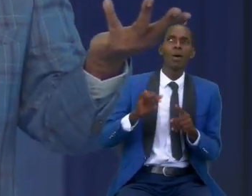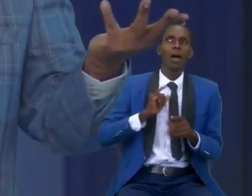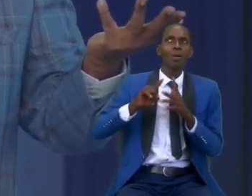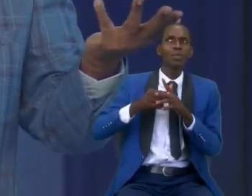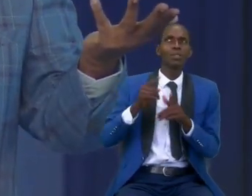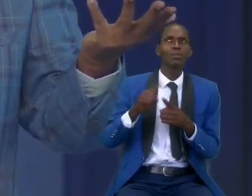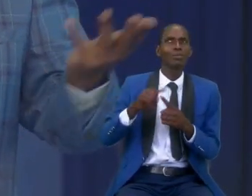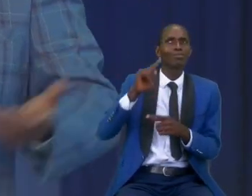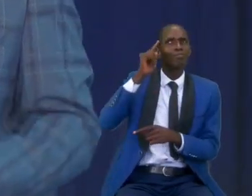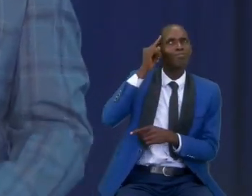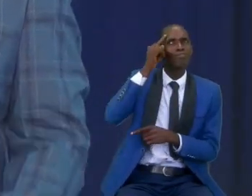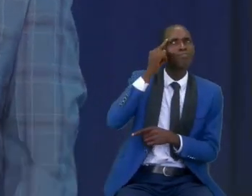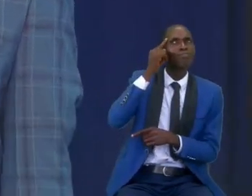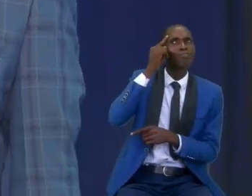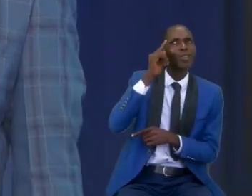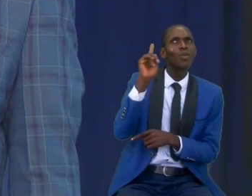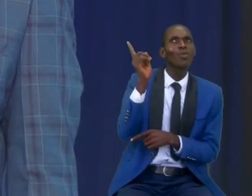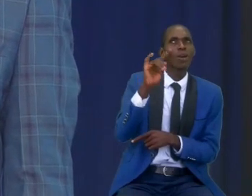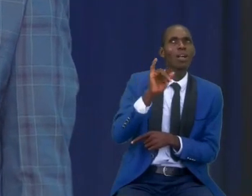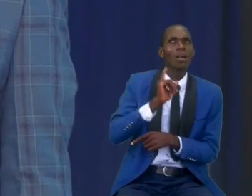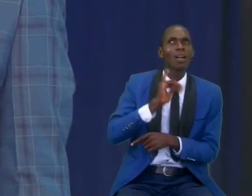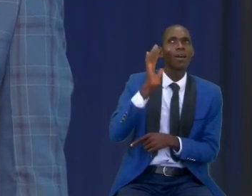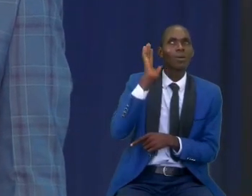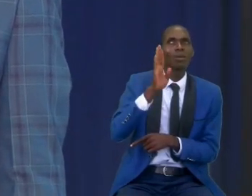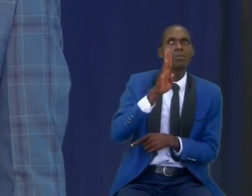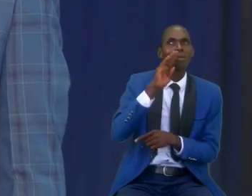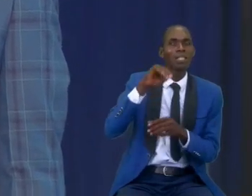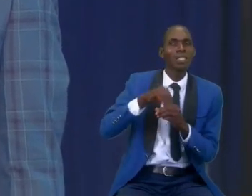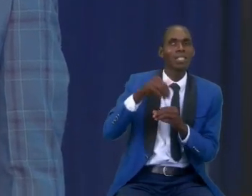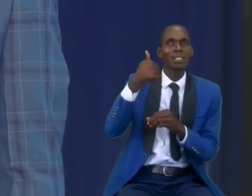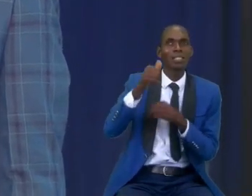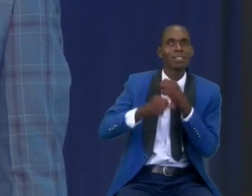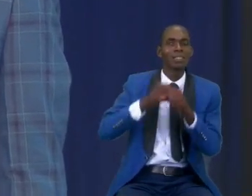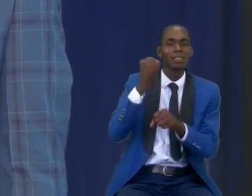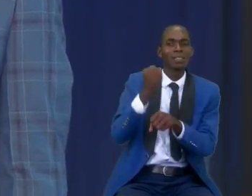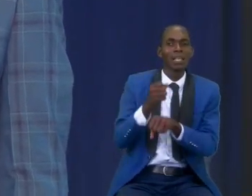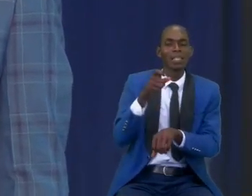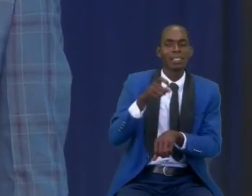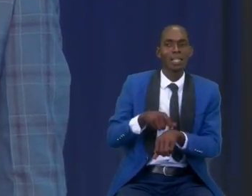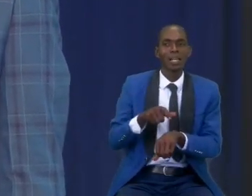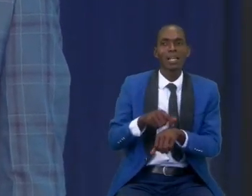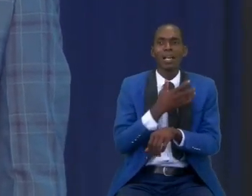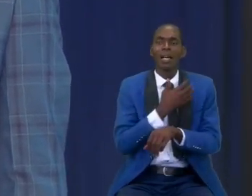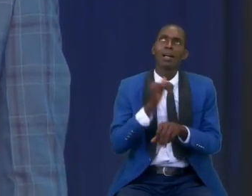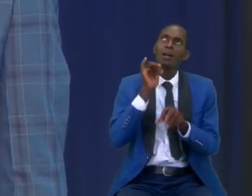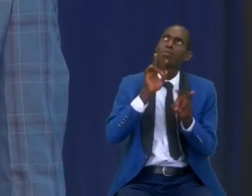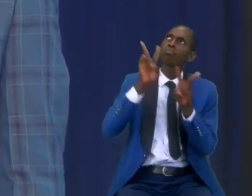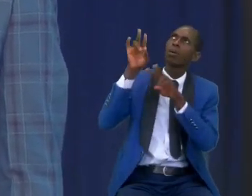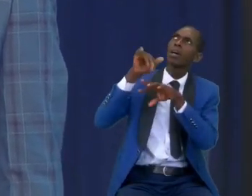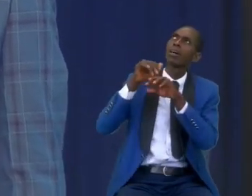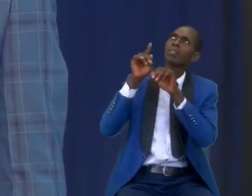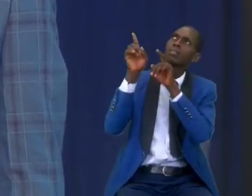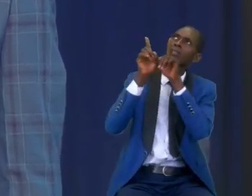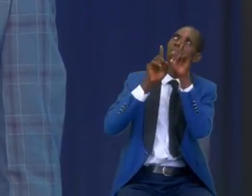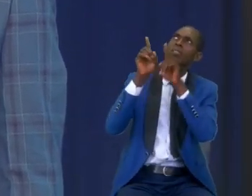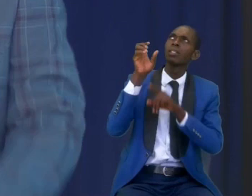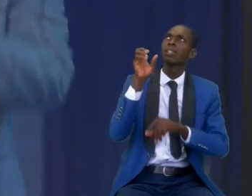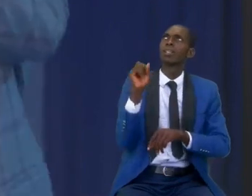years' time. And then I look at the star, and I say, I'm going beyond the